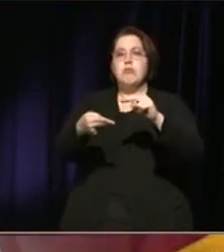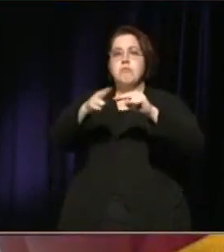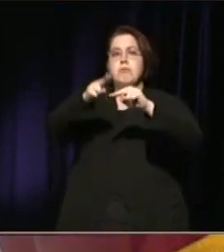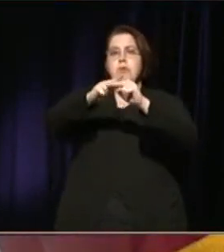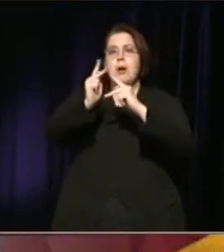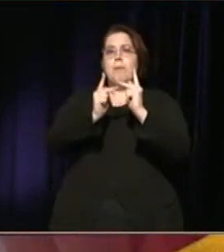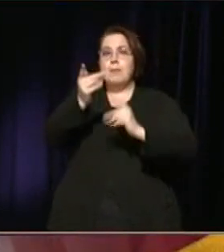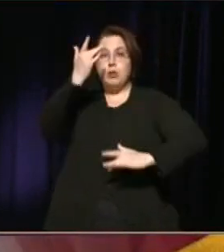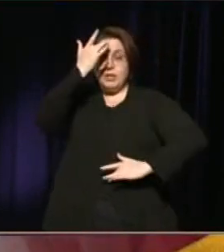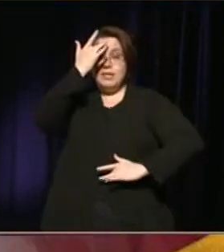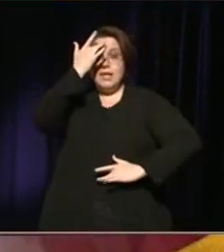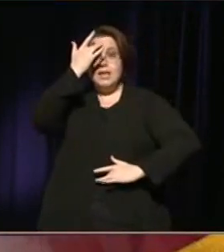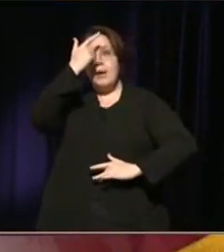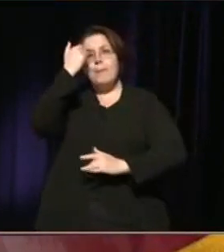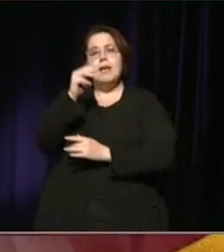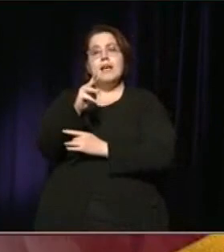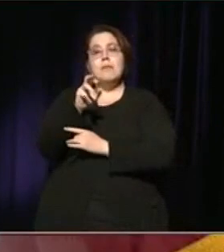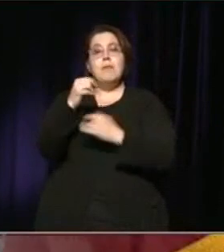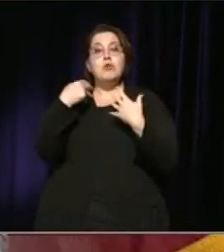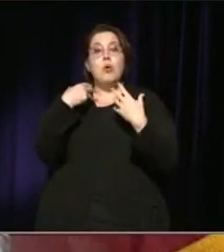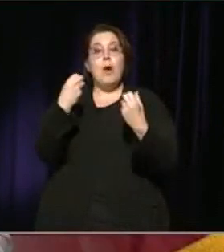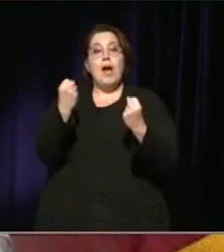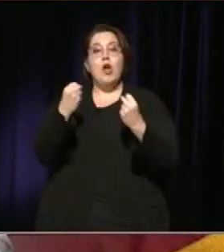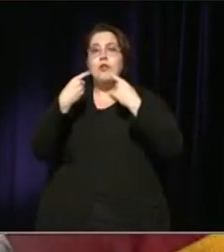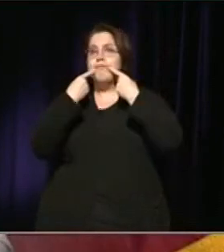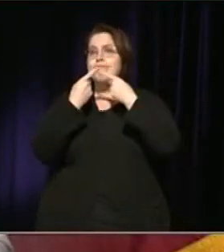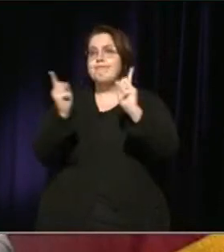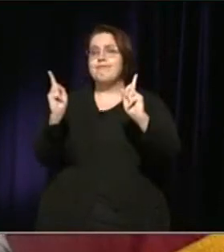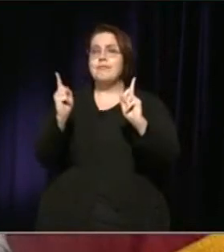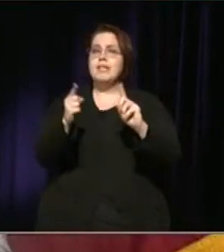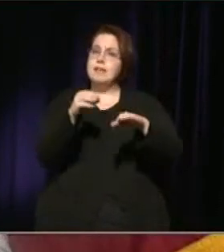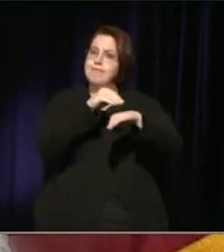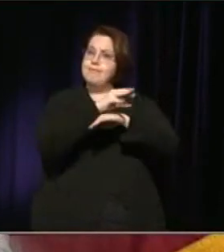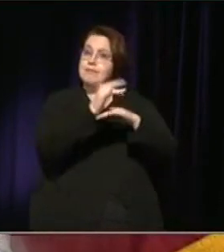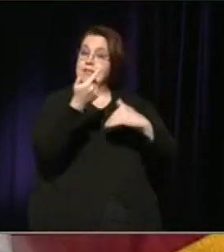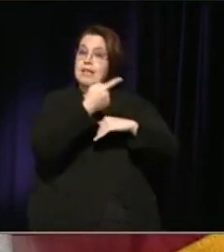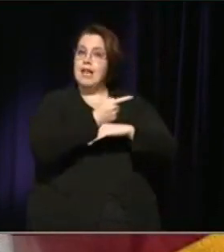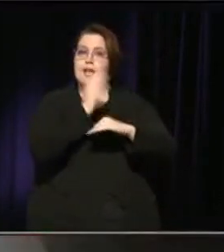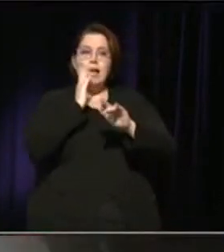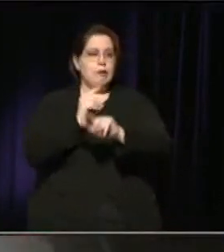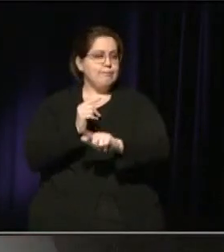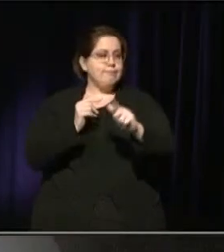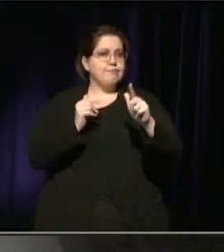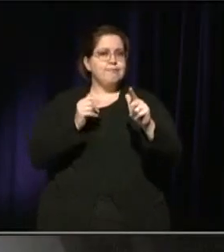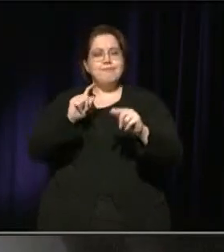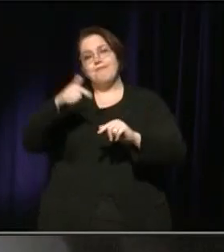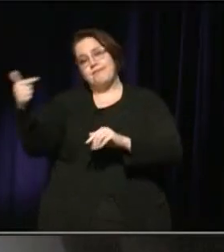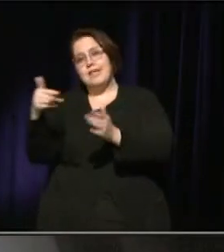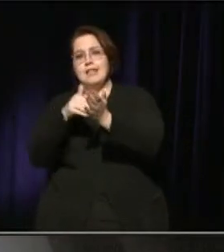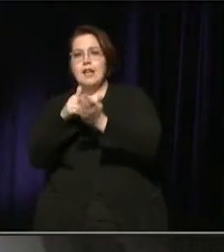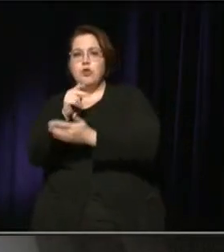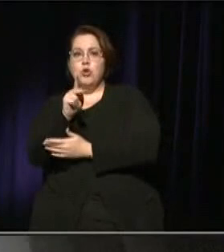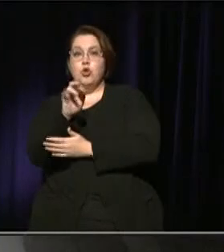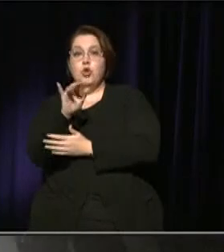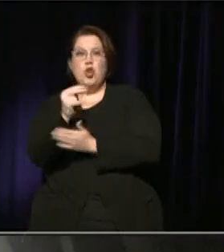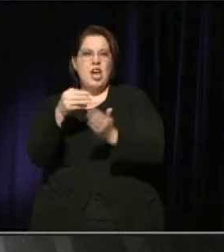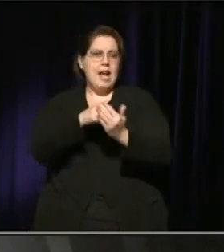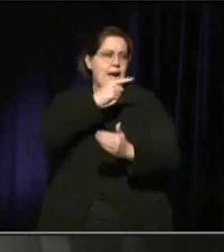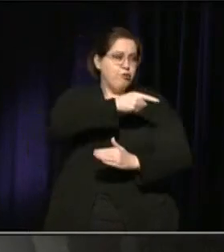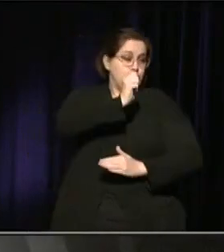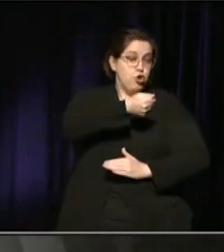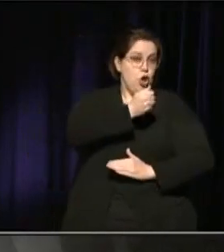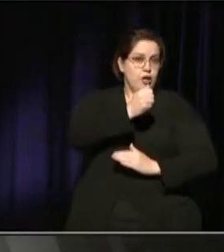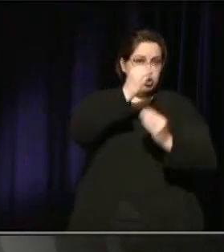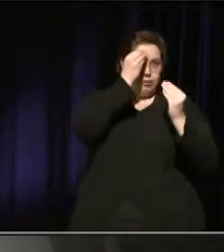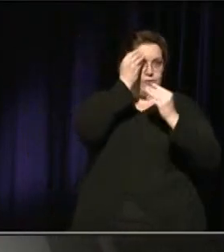cases. As a result, the Metro Health Department is issuing some guidance today. I'll turn it to Dr. Kurian after Judge Wolf gives his